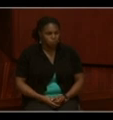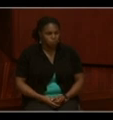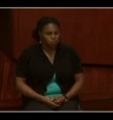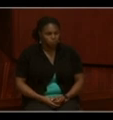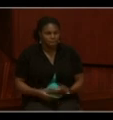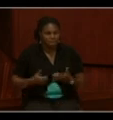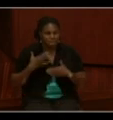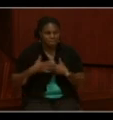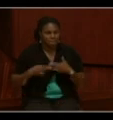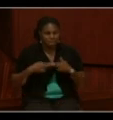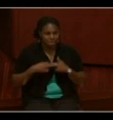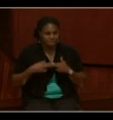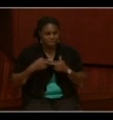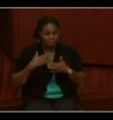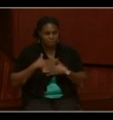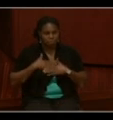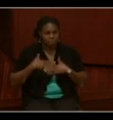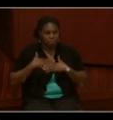Okay, next slide, please.